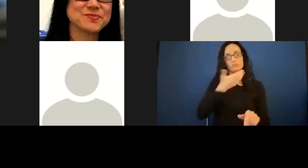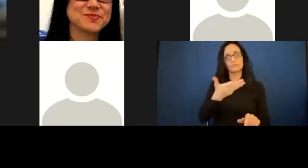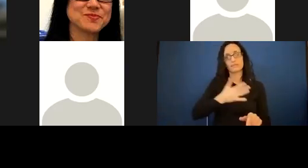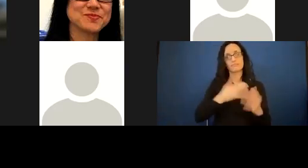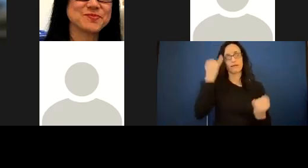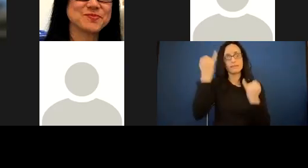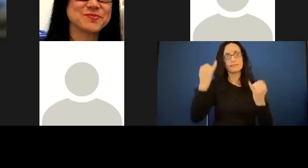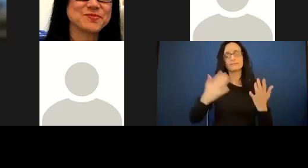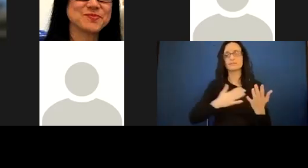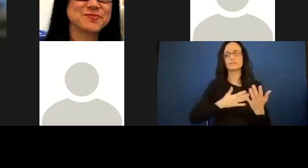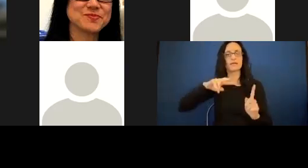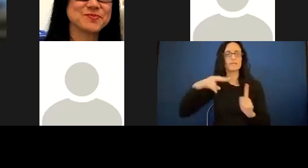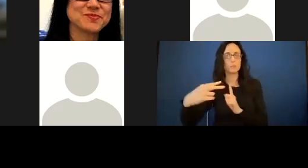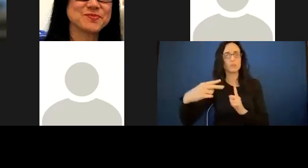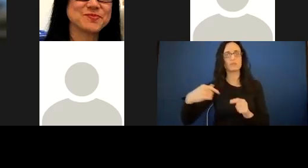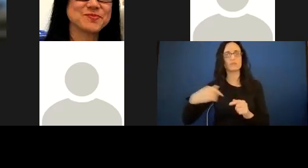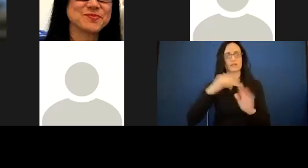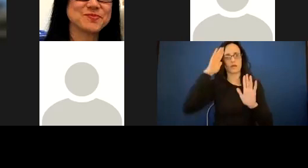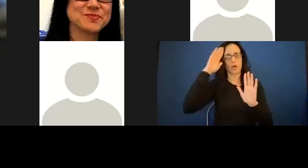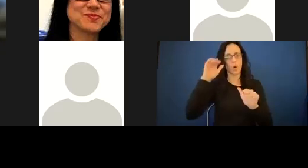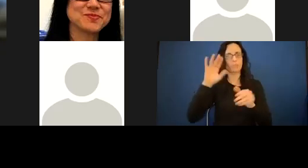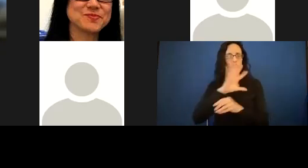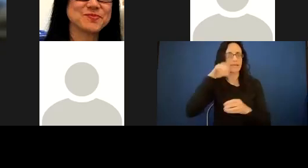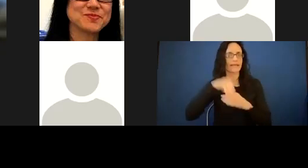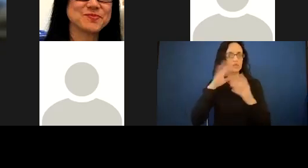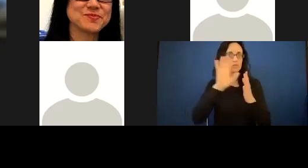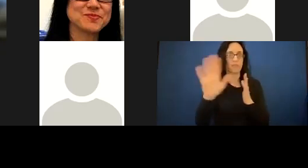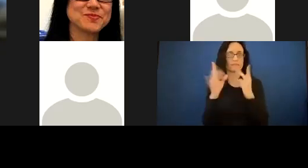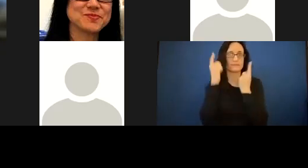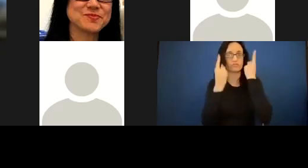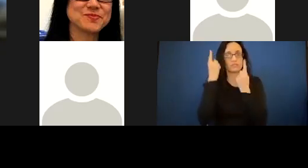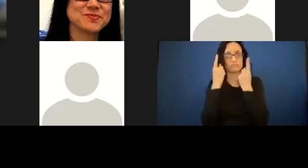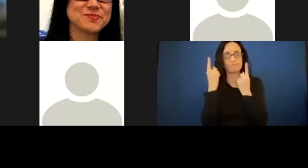views, and I do hope that they're taken into consideration.